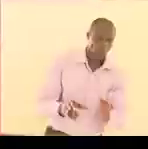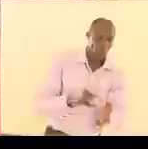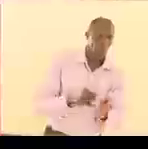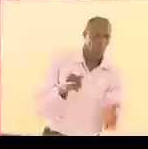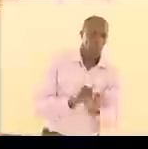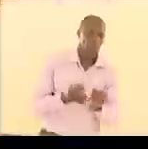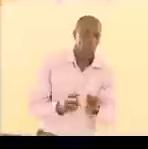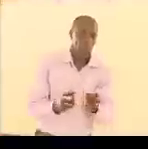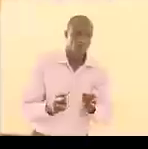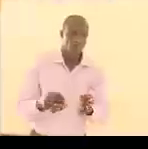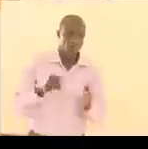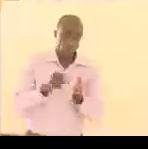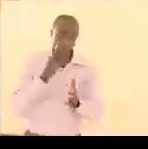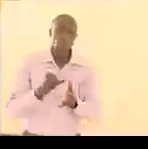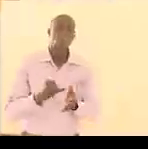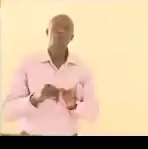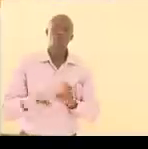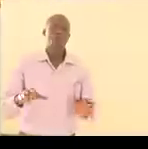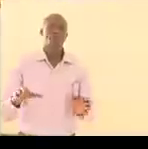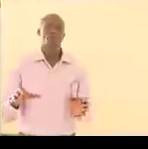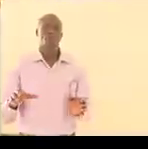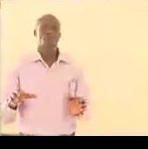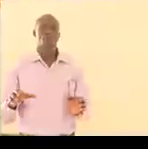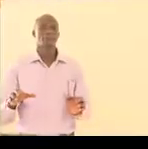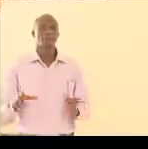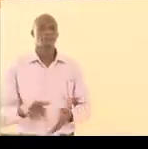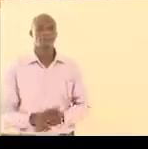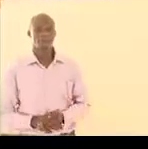if you rivet something, it is riveted.